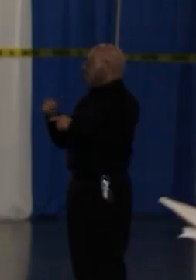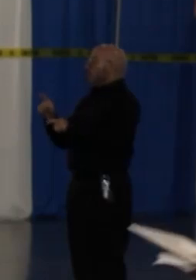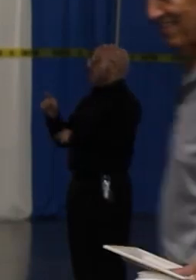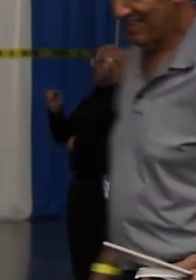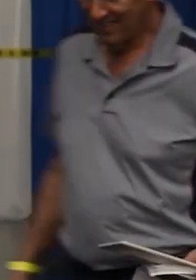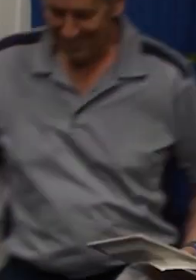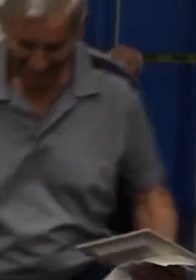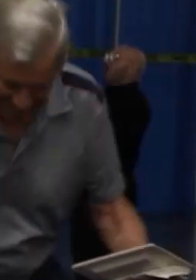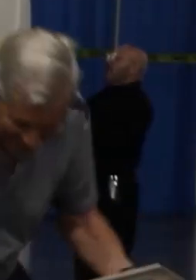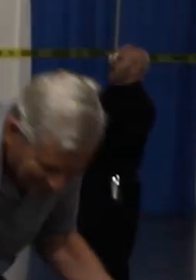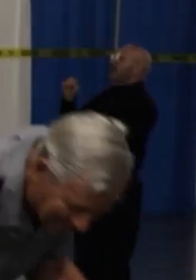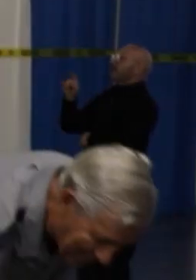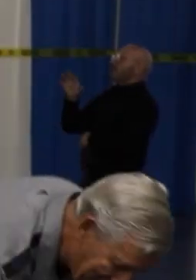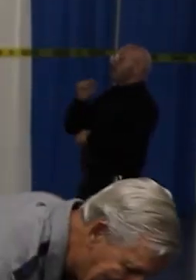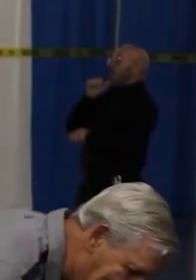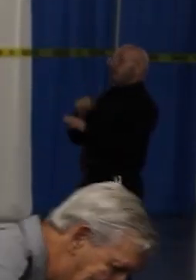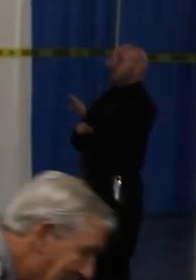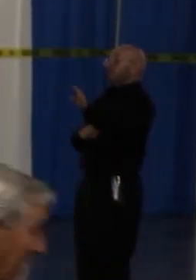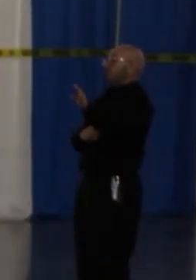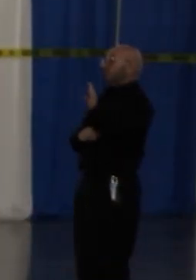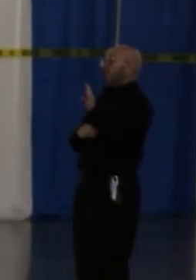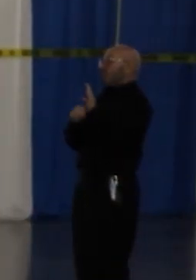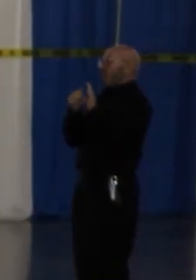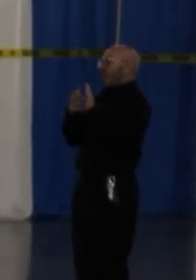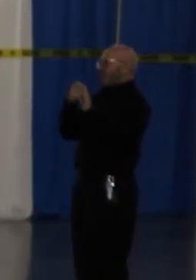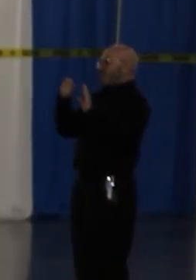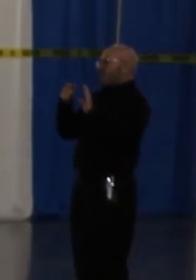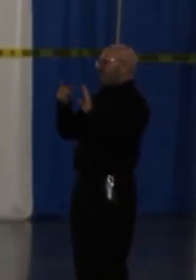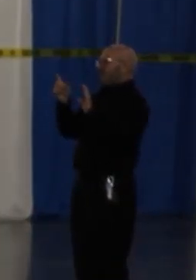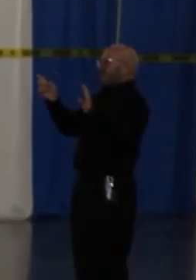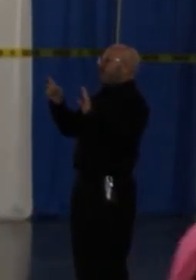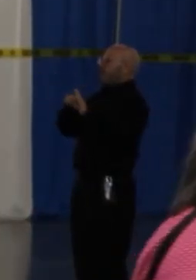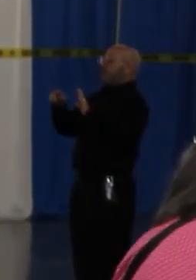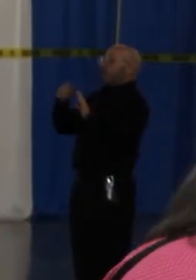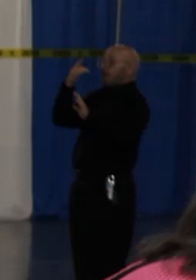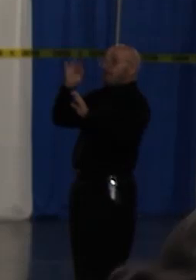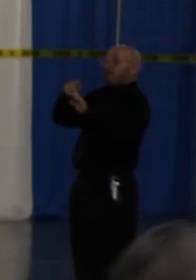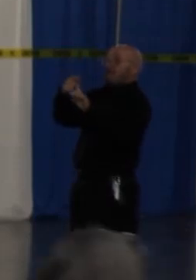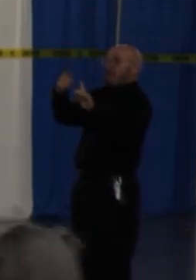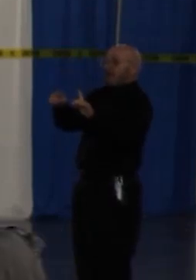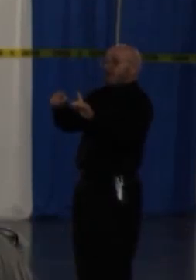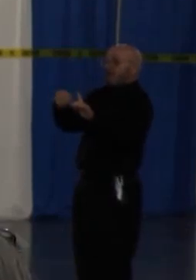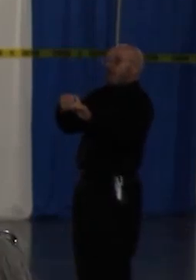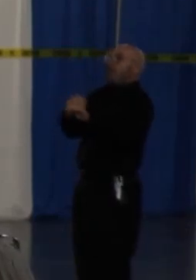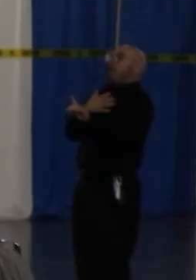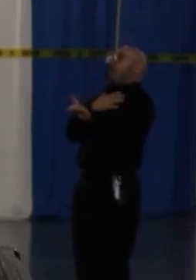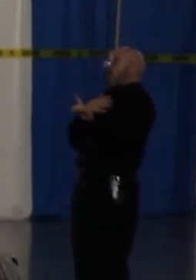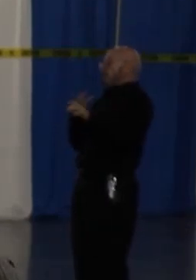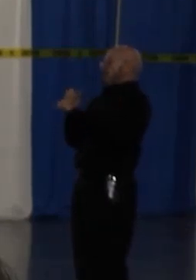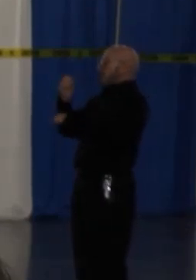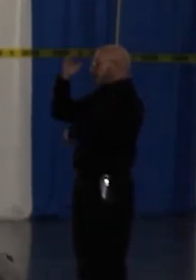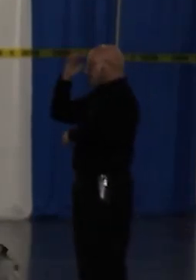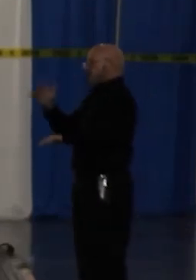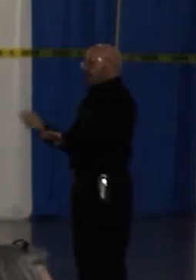indirect fatality. So we count both of these, the direct fatalities that come from wind, water, tornadoes, and then we also count